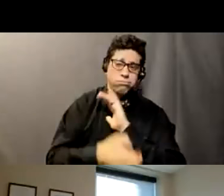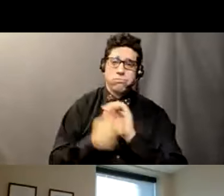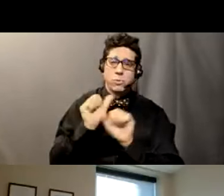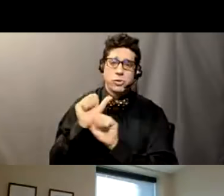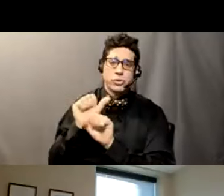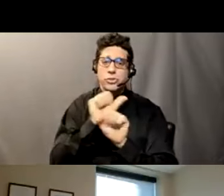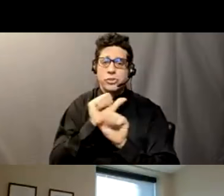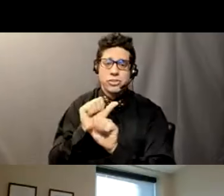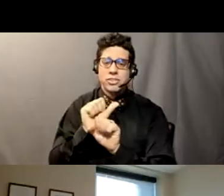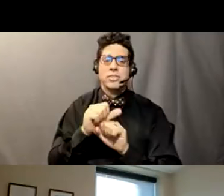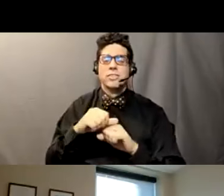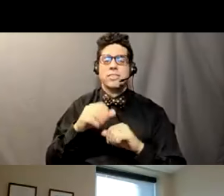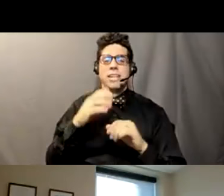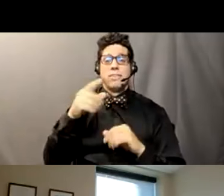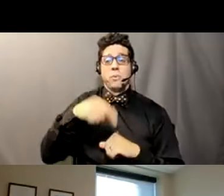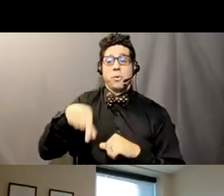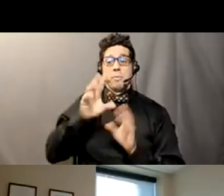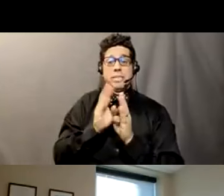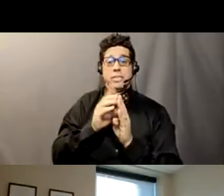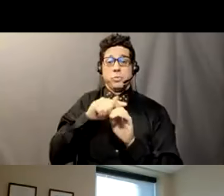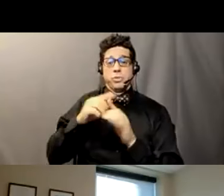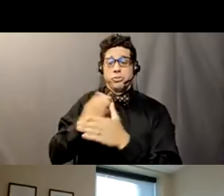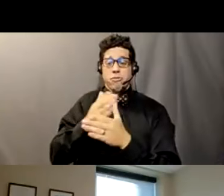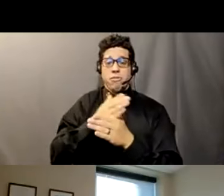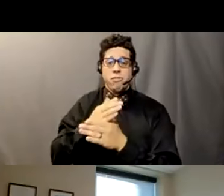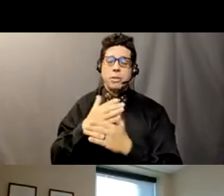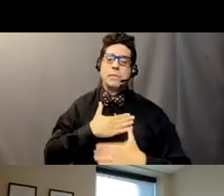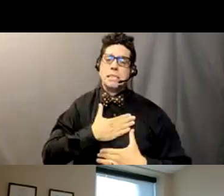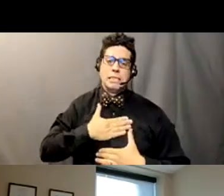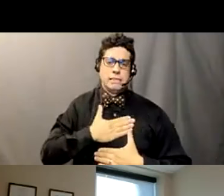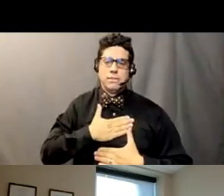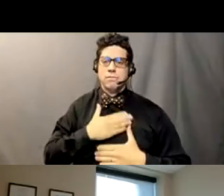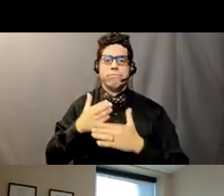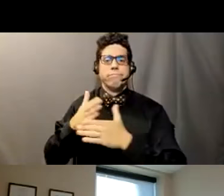these quarterly meetings to get updates, please share this information with those that you work with